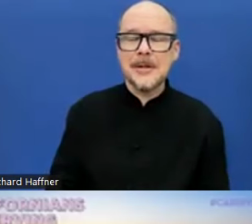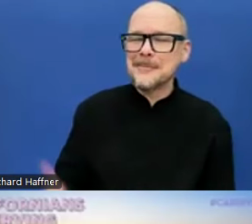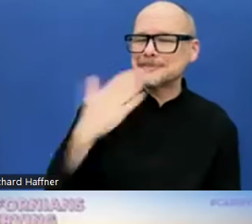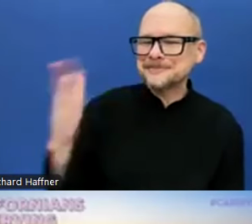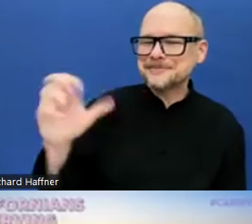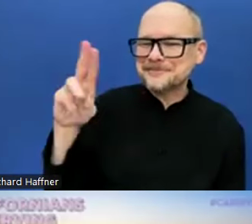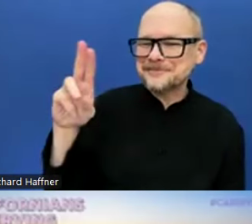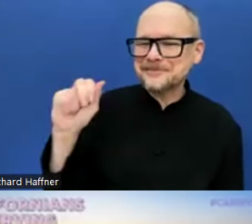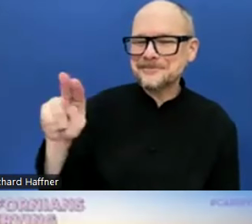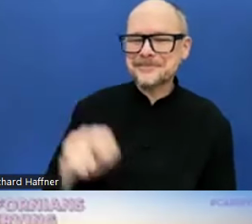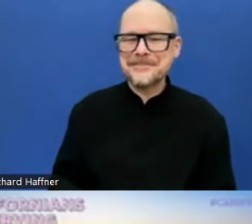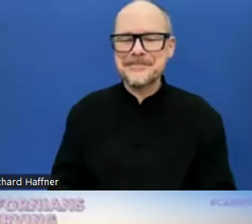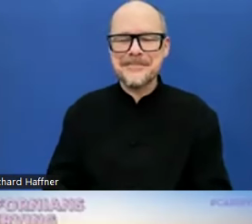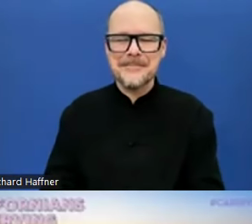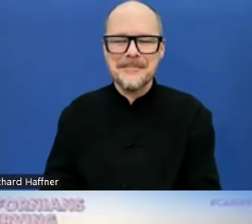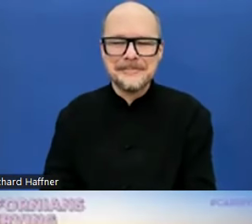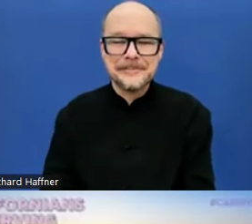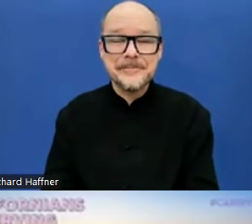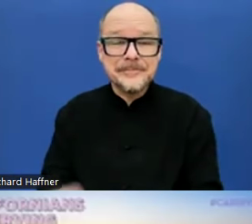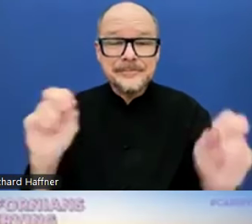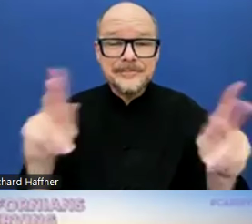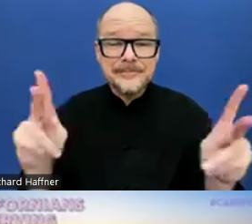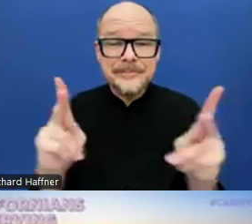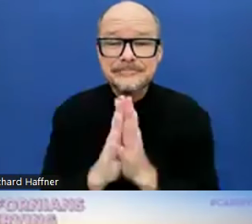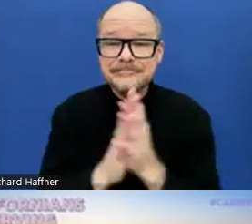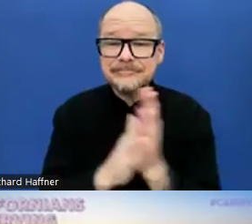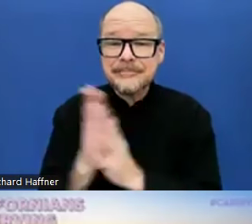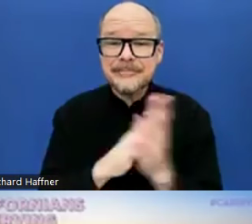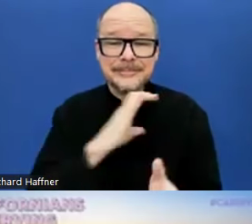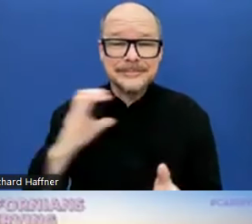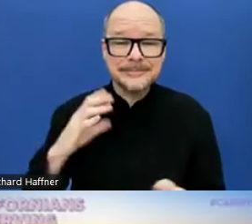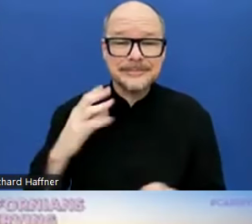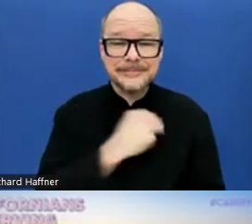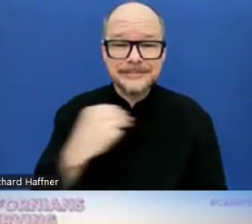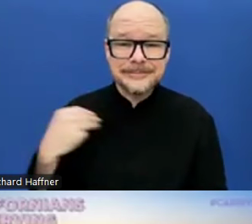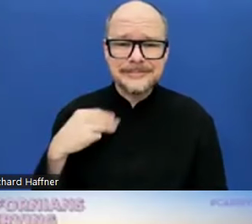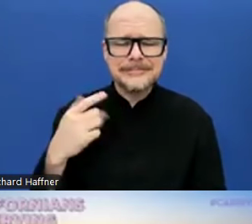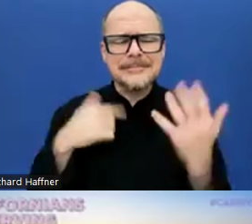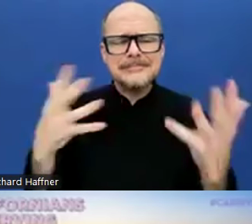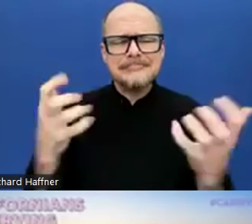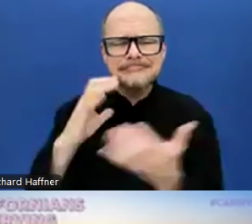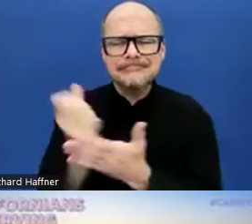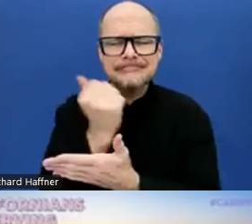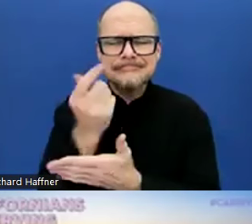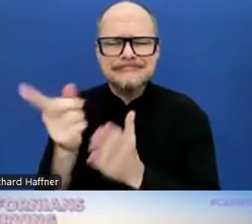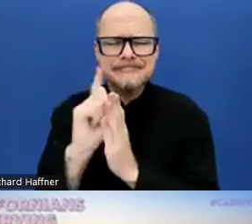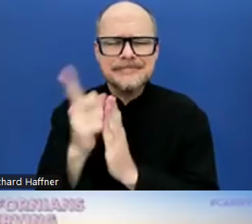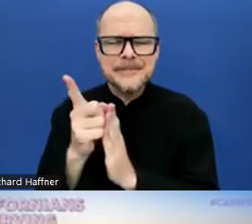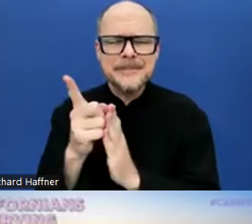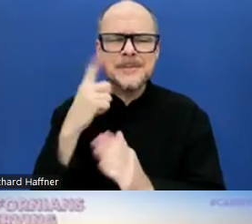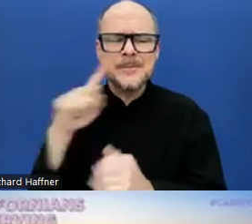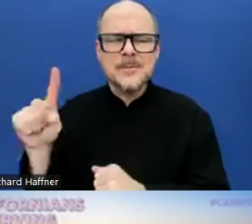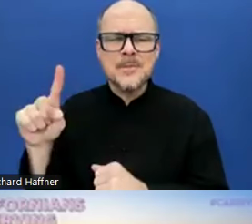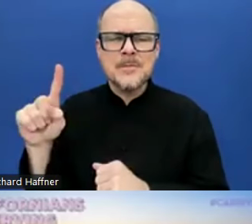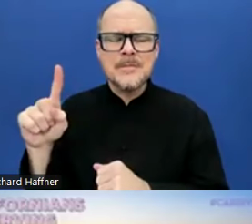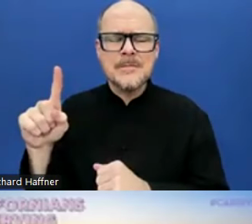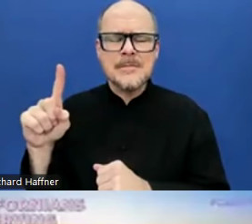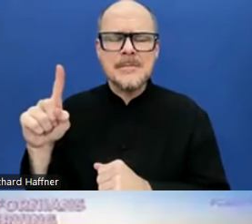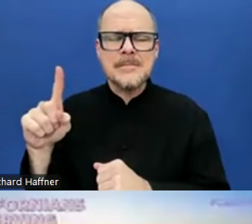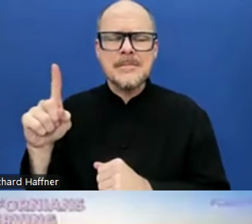Susan. Okay, so committee members, I wanted to take a few minutes to recap where we